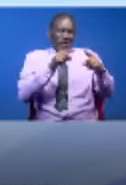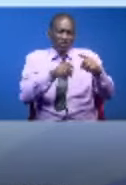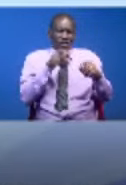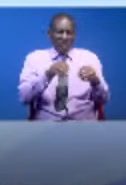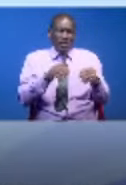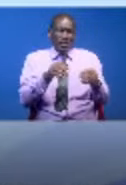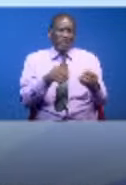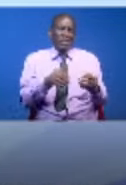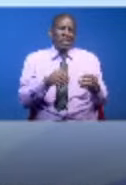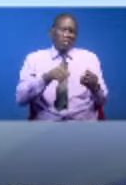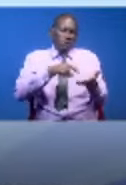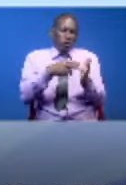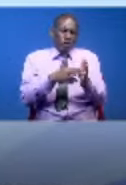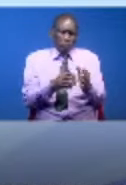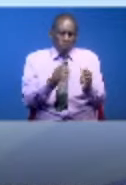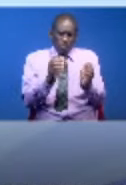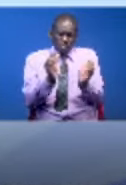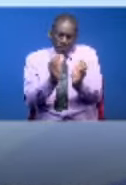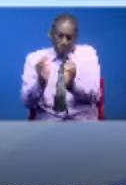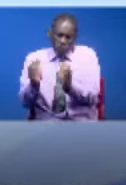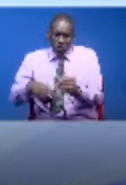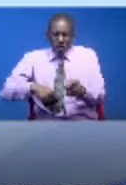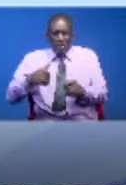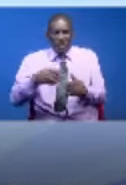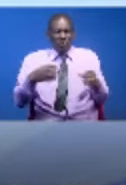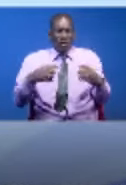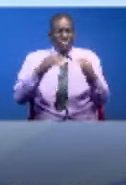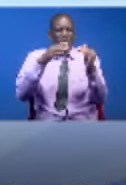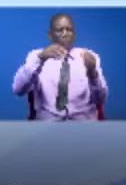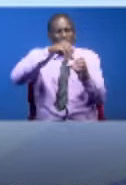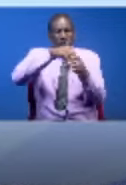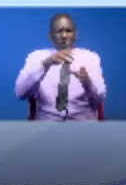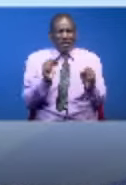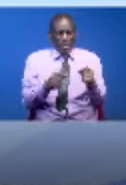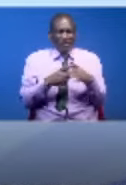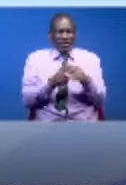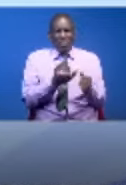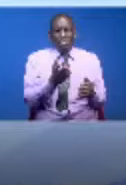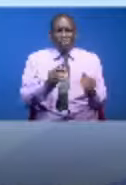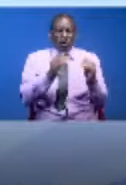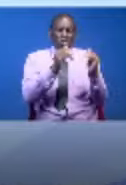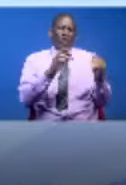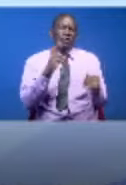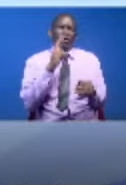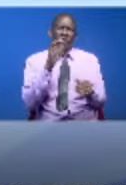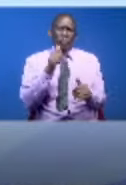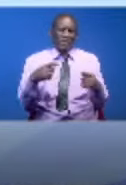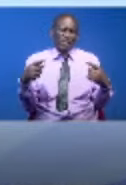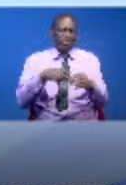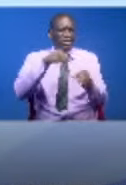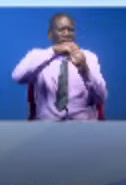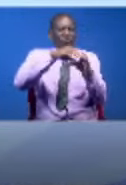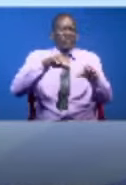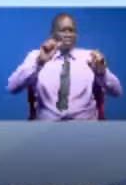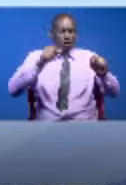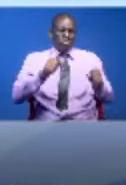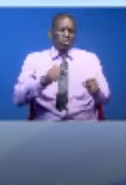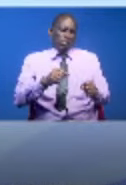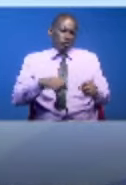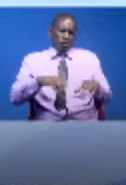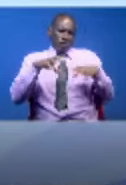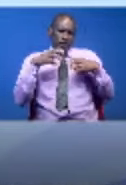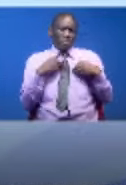chunks and sell them down to different levels of investors. And you can even strata them to levels of risk that different investors are actually able to take. So you find